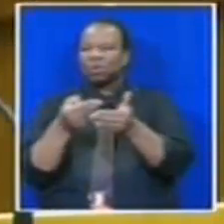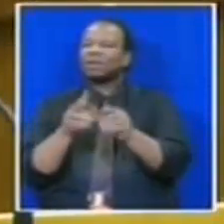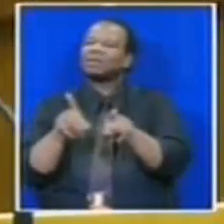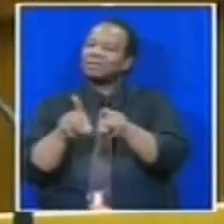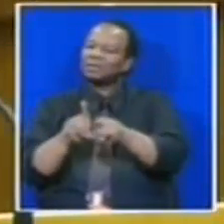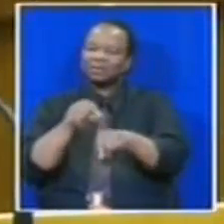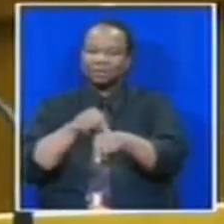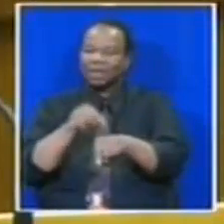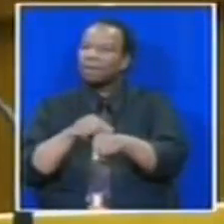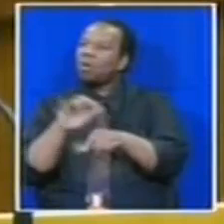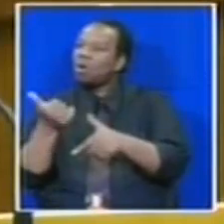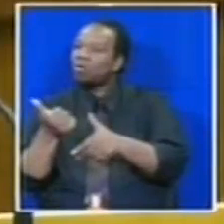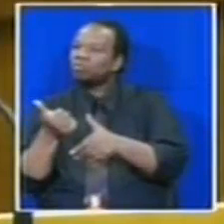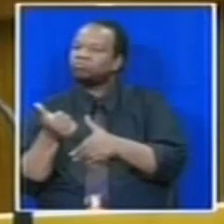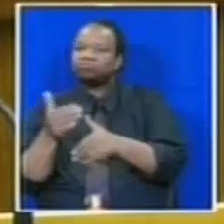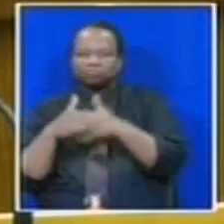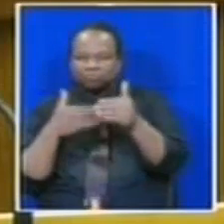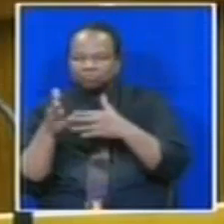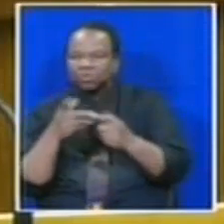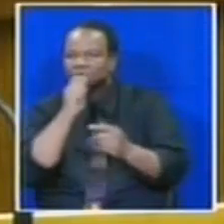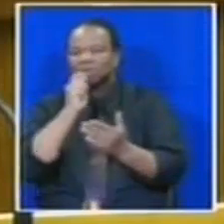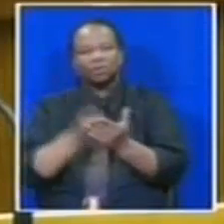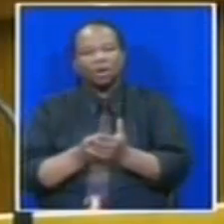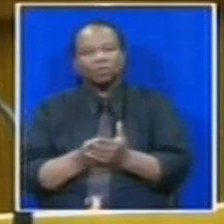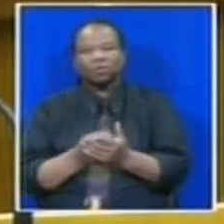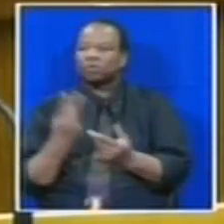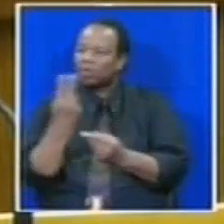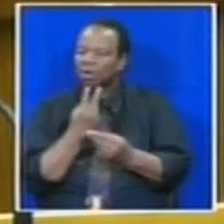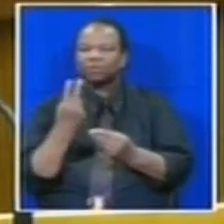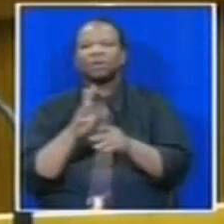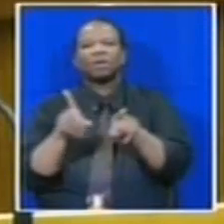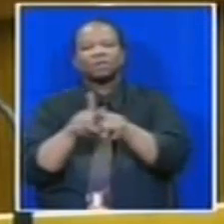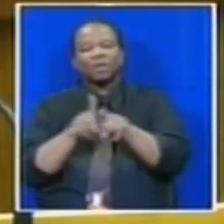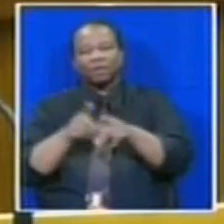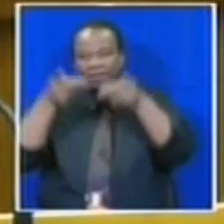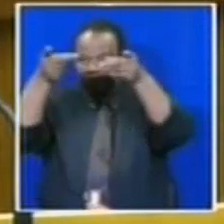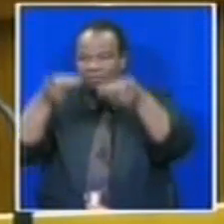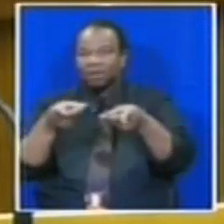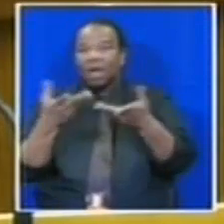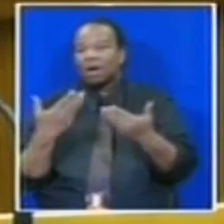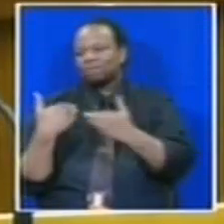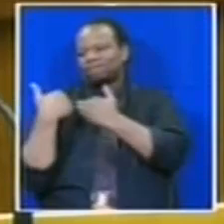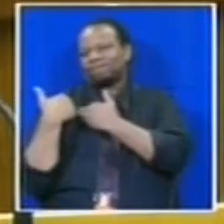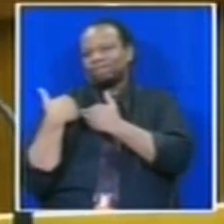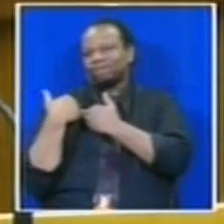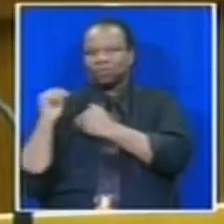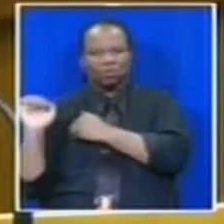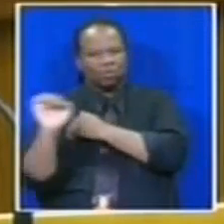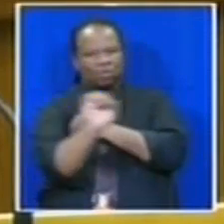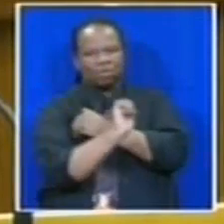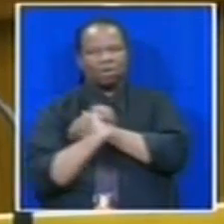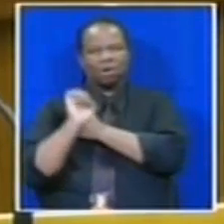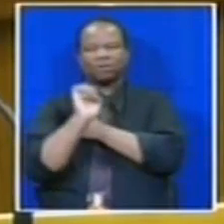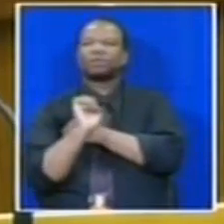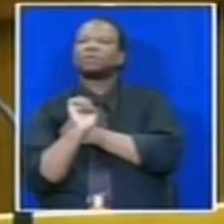amongst us. It is time to make hard decisions, and of course, it is up to us. Some would say,